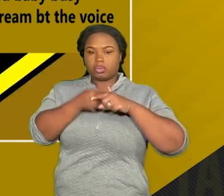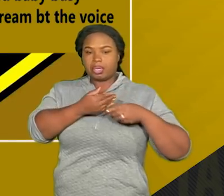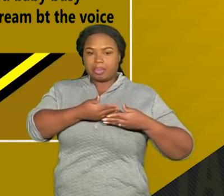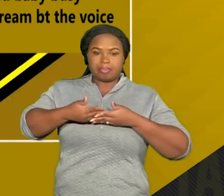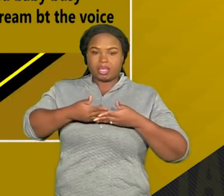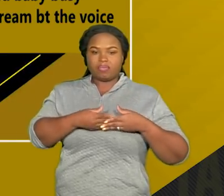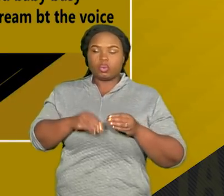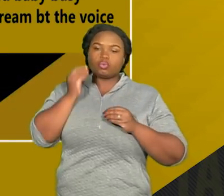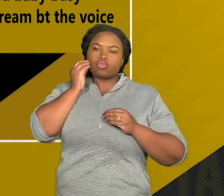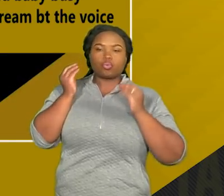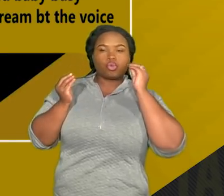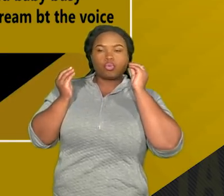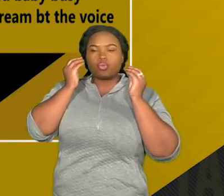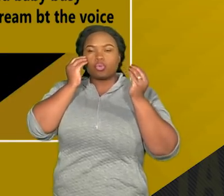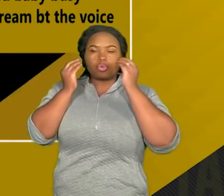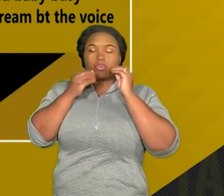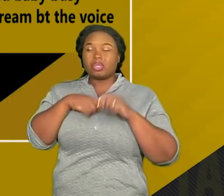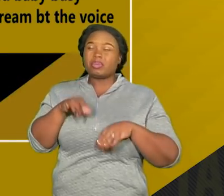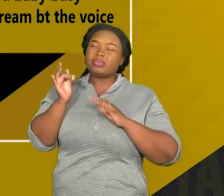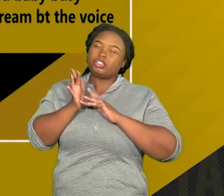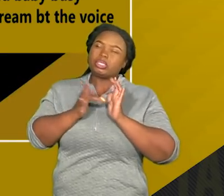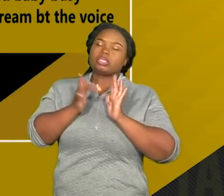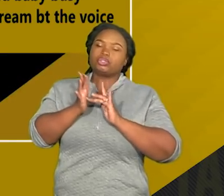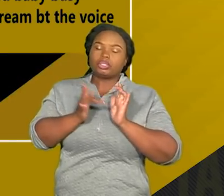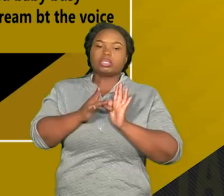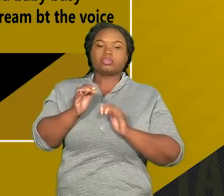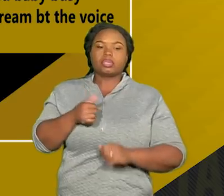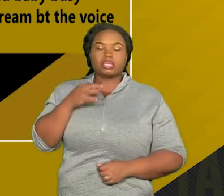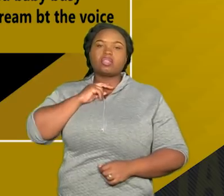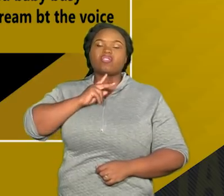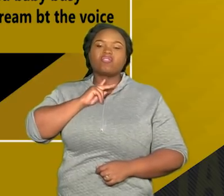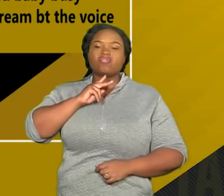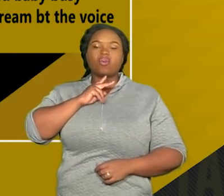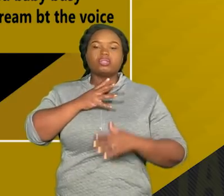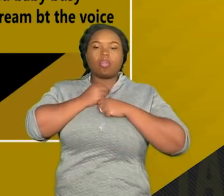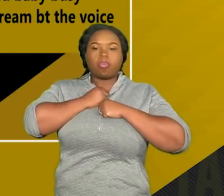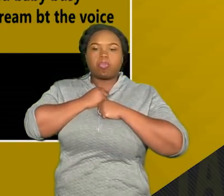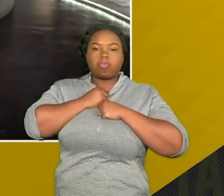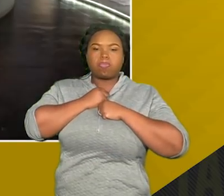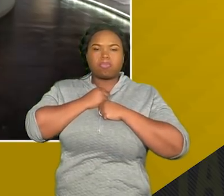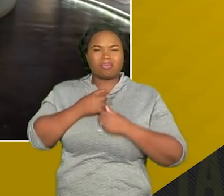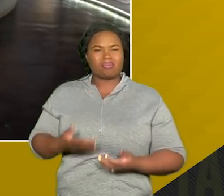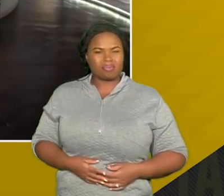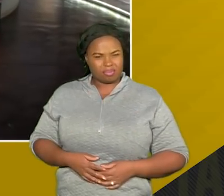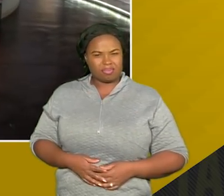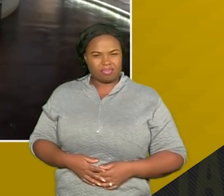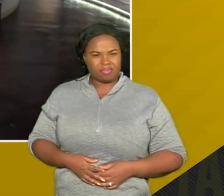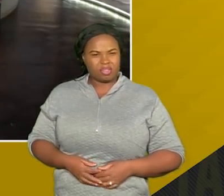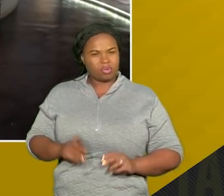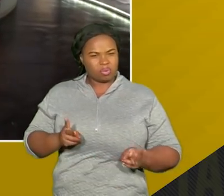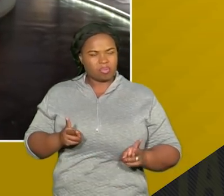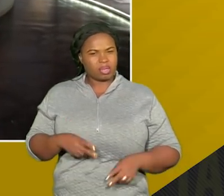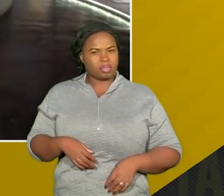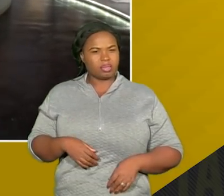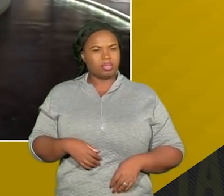busy kissing my face. I called Jesus many times in my dream, but the voice was not coming out. We often, when you are sleeping,